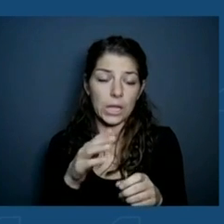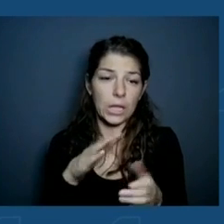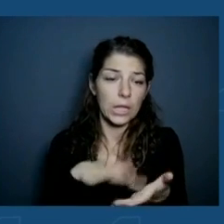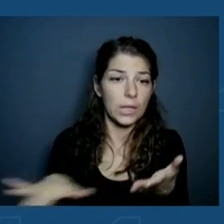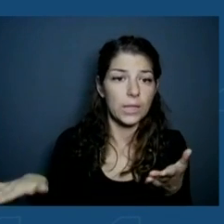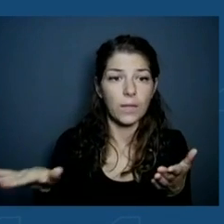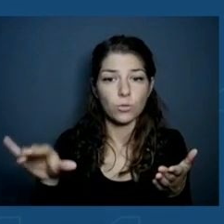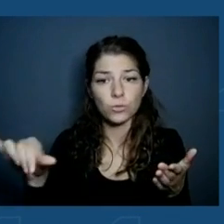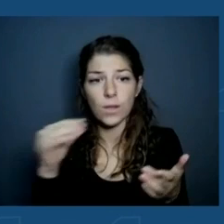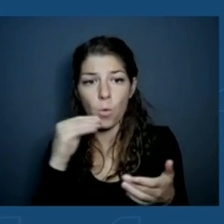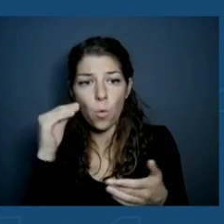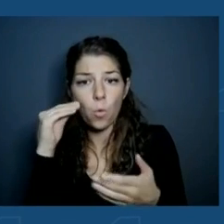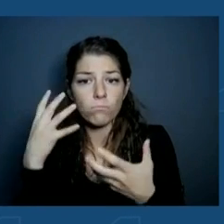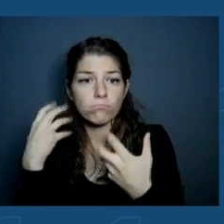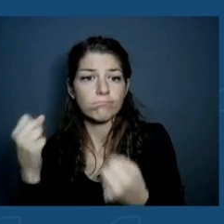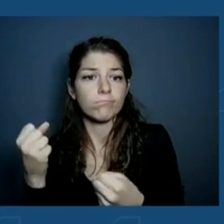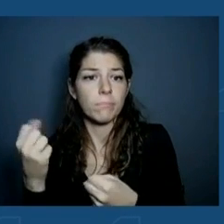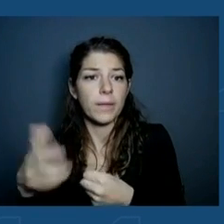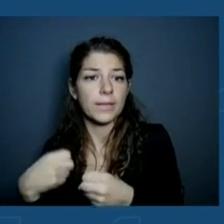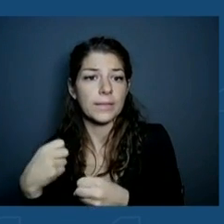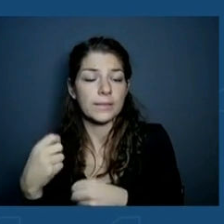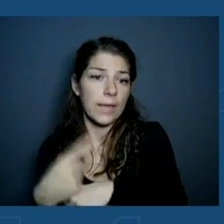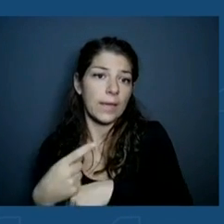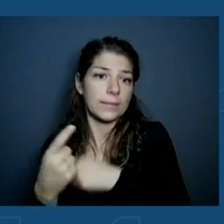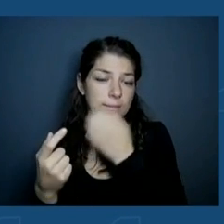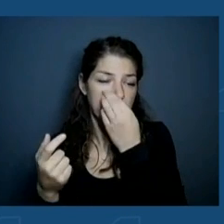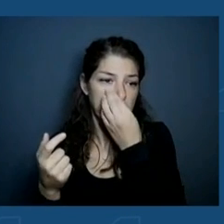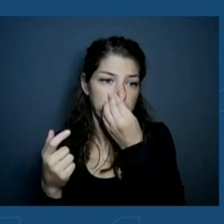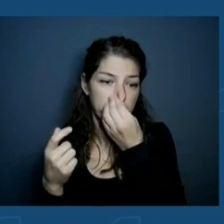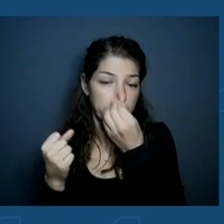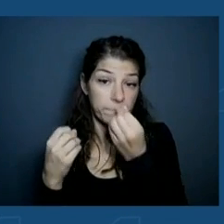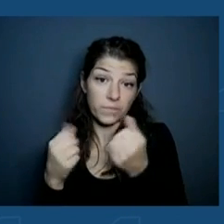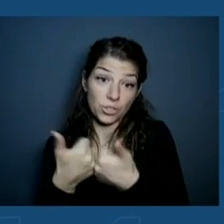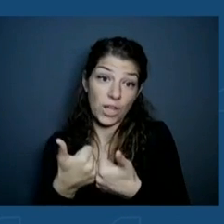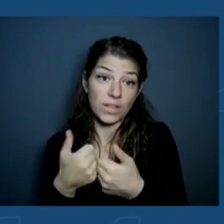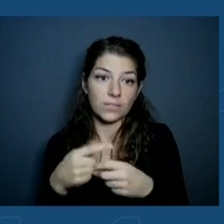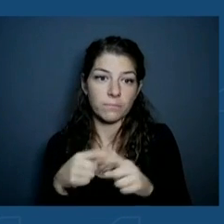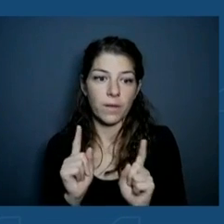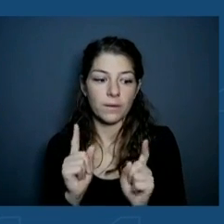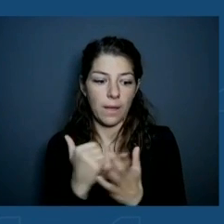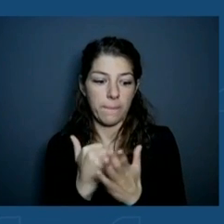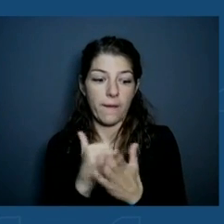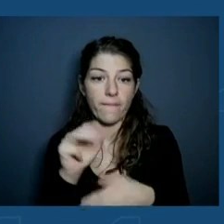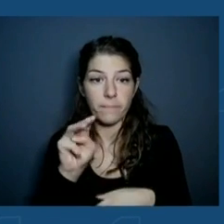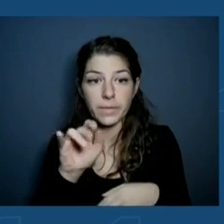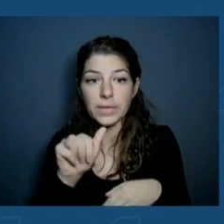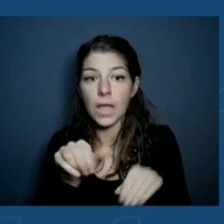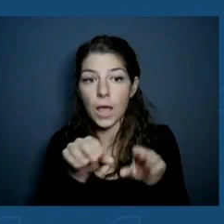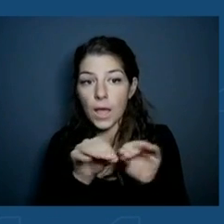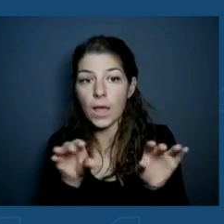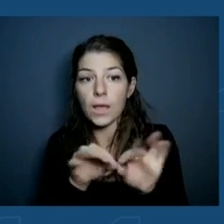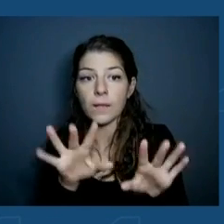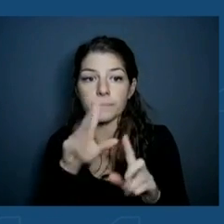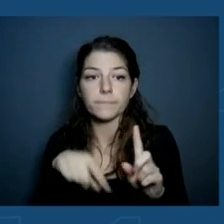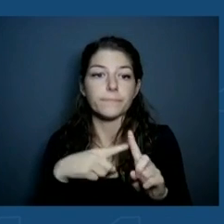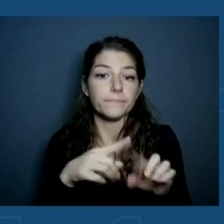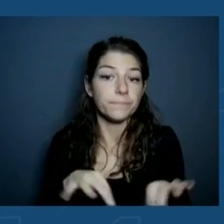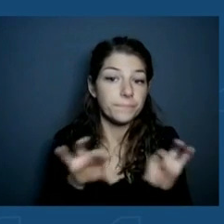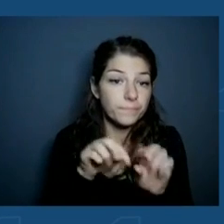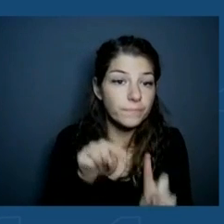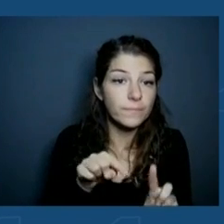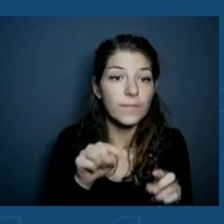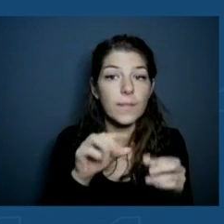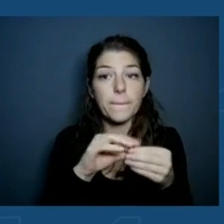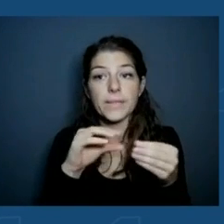home recovering for days. So it's a challenge, but I believe that with the help of the media, talking about the importance of this, getting the message out